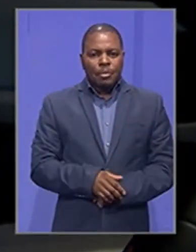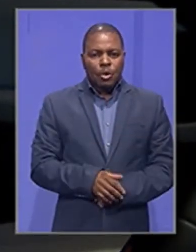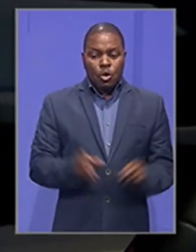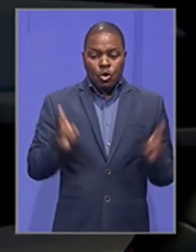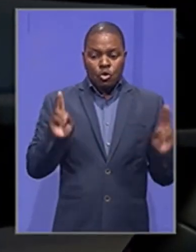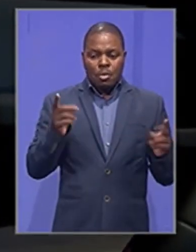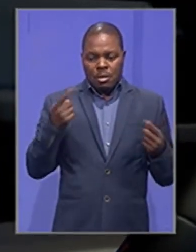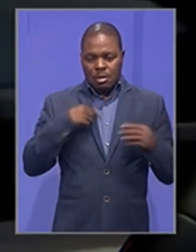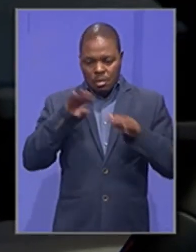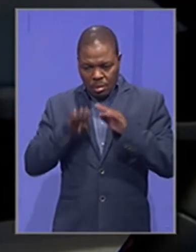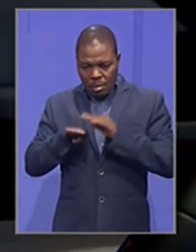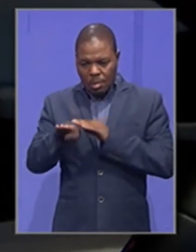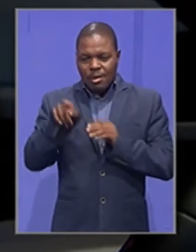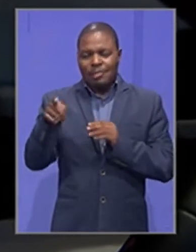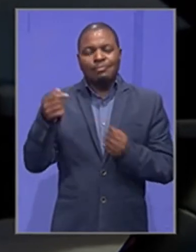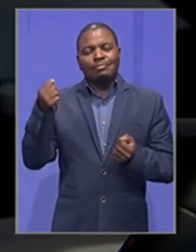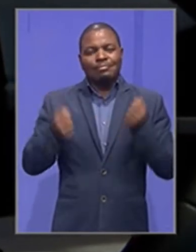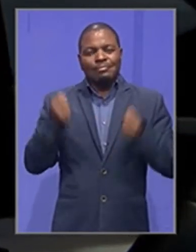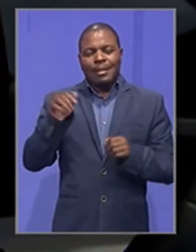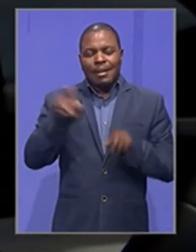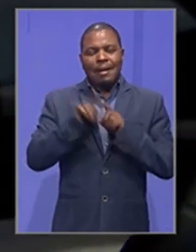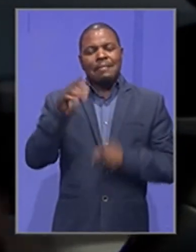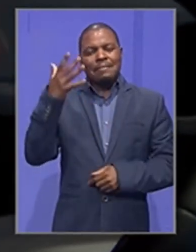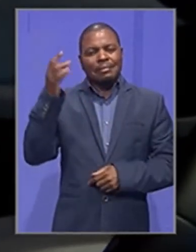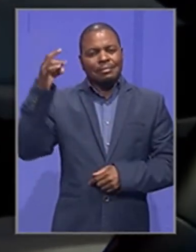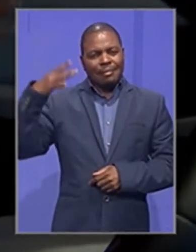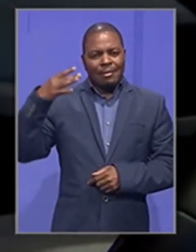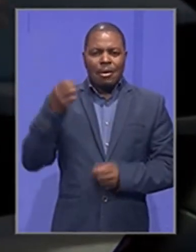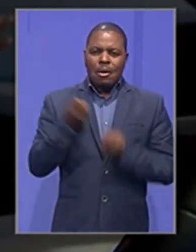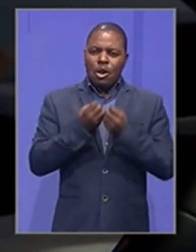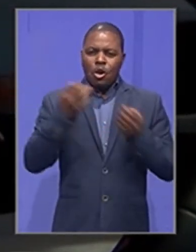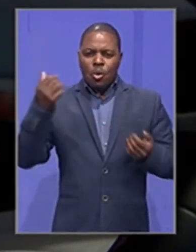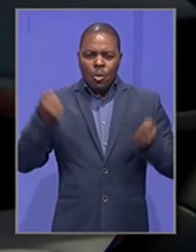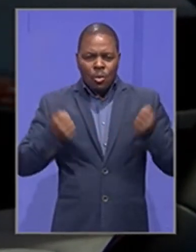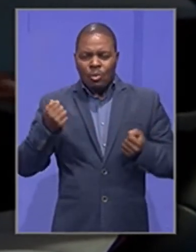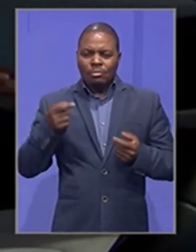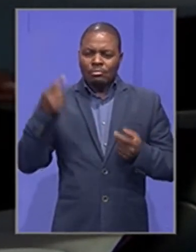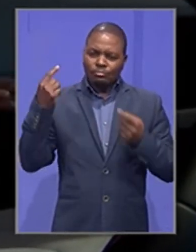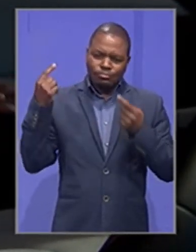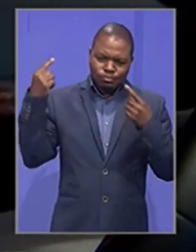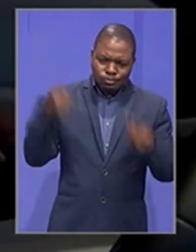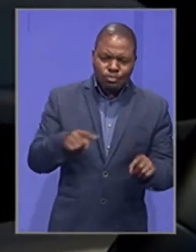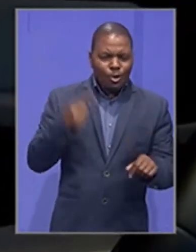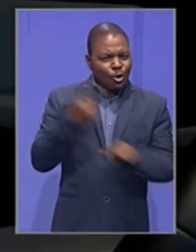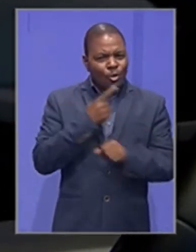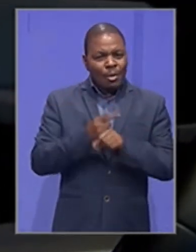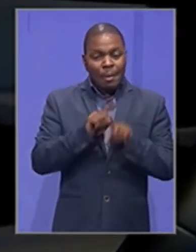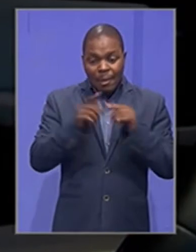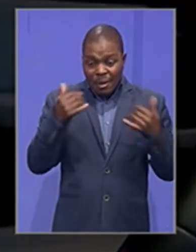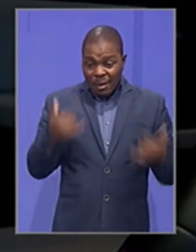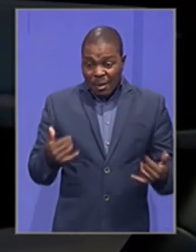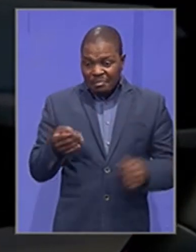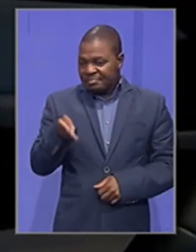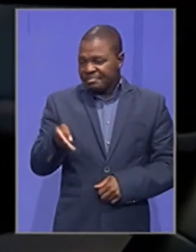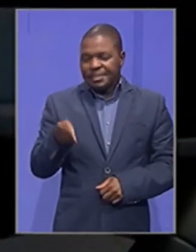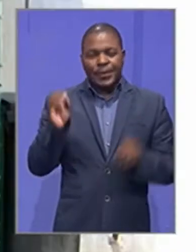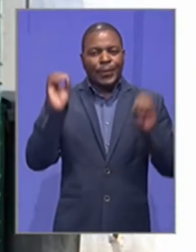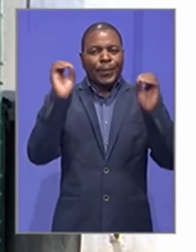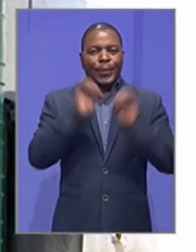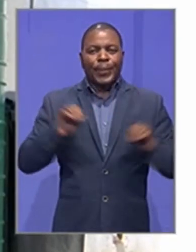car wash. We know that it's a 5-star car wash with a lot of water, a lot of cars. There's a lot of cars here all the time, but right now there's